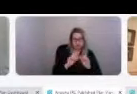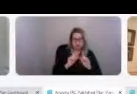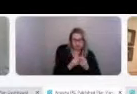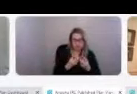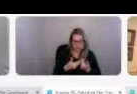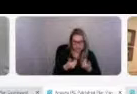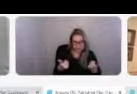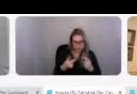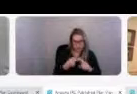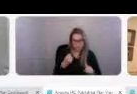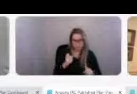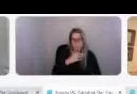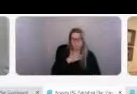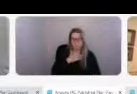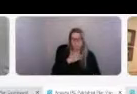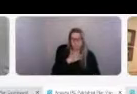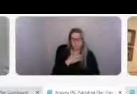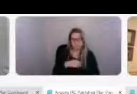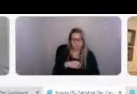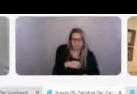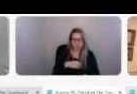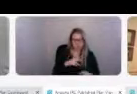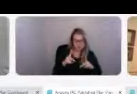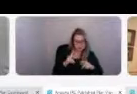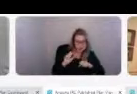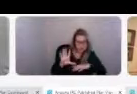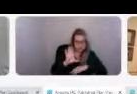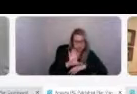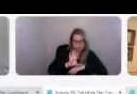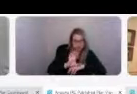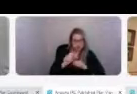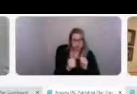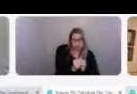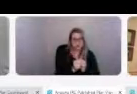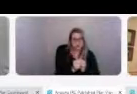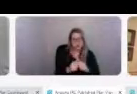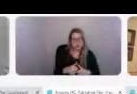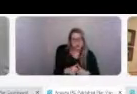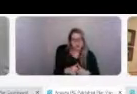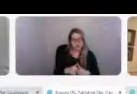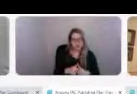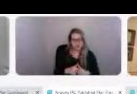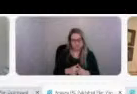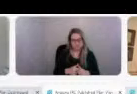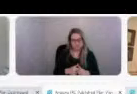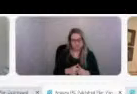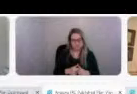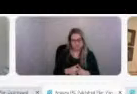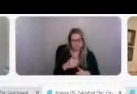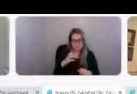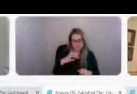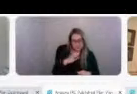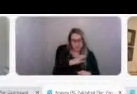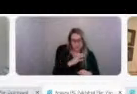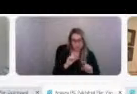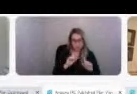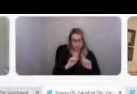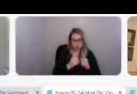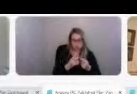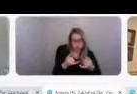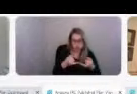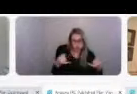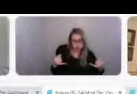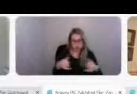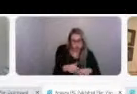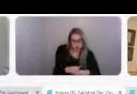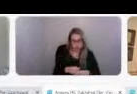separating me from those that i go to church with um and the uh congressional district lines it isn't